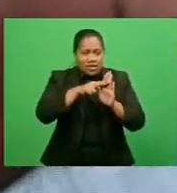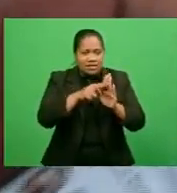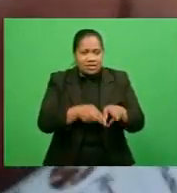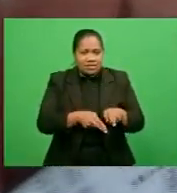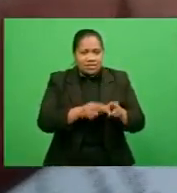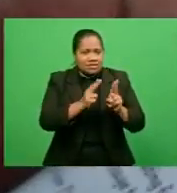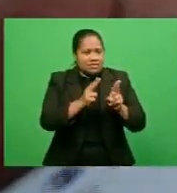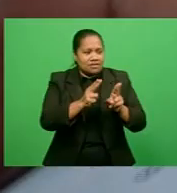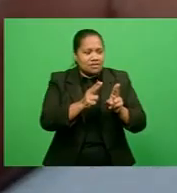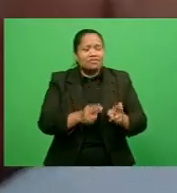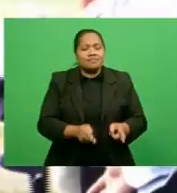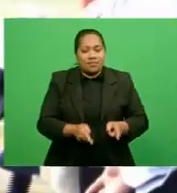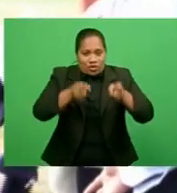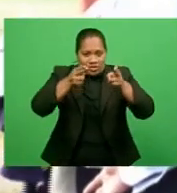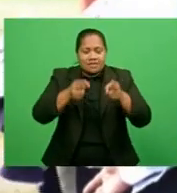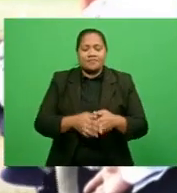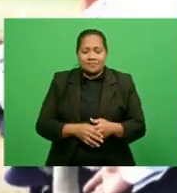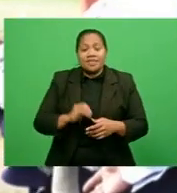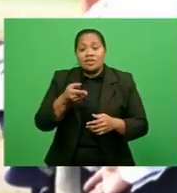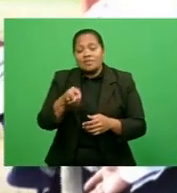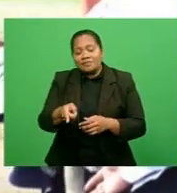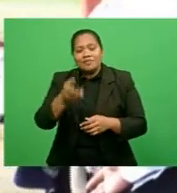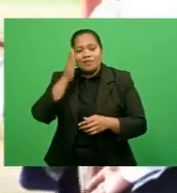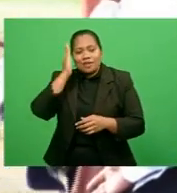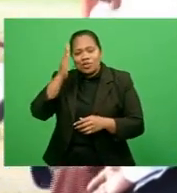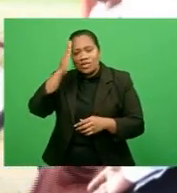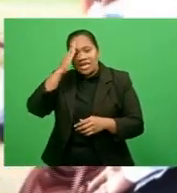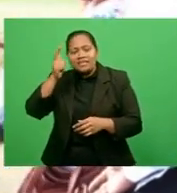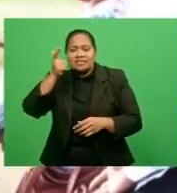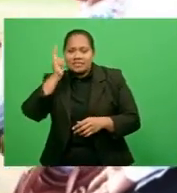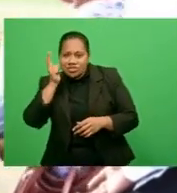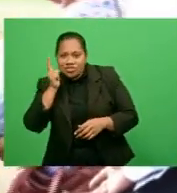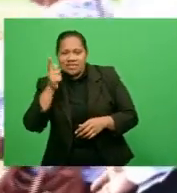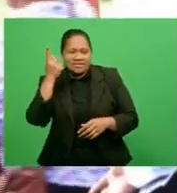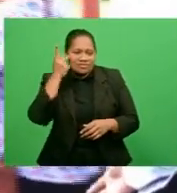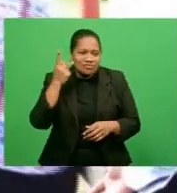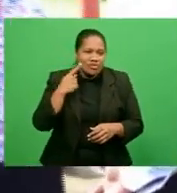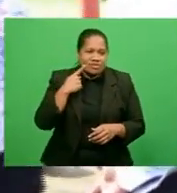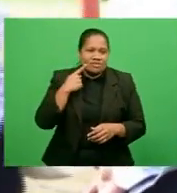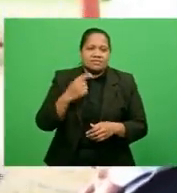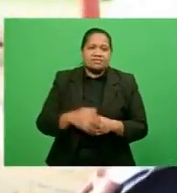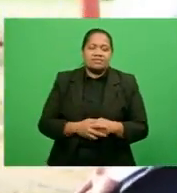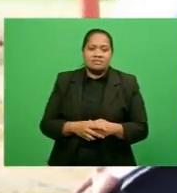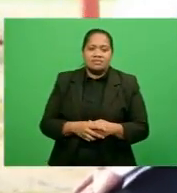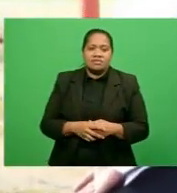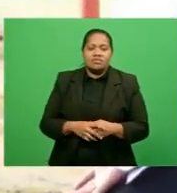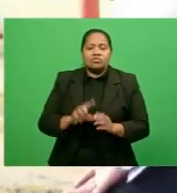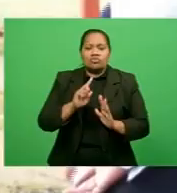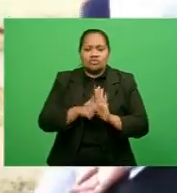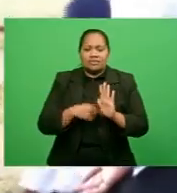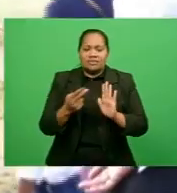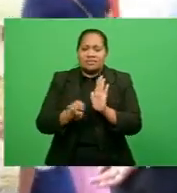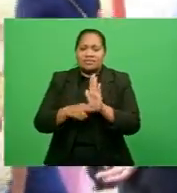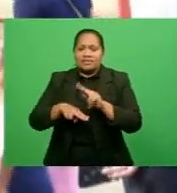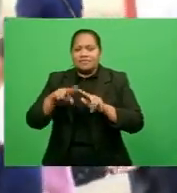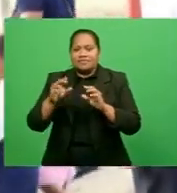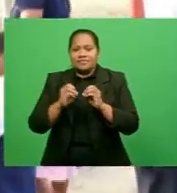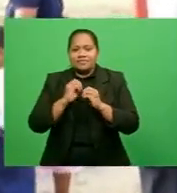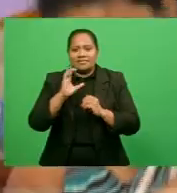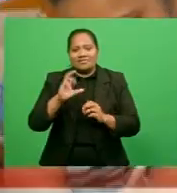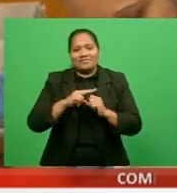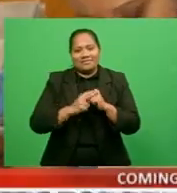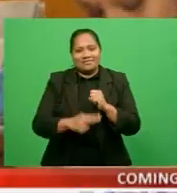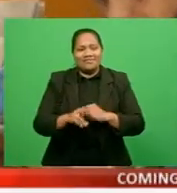policy, and they are banking on school heads, teachers and parents to enforce it. Chosai Nanunga, FBC